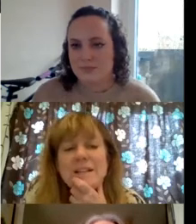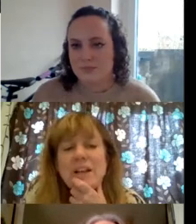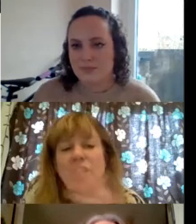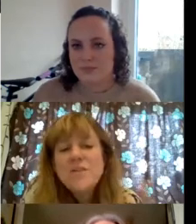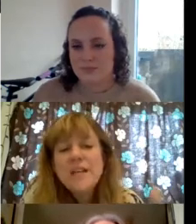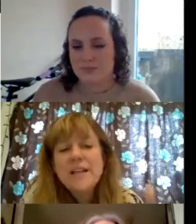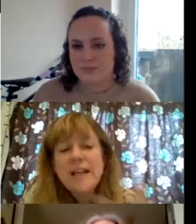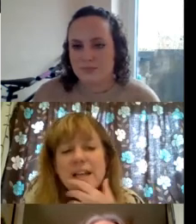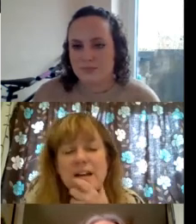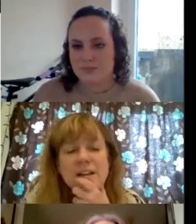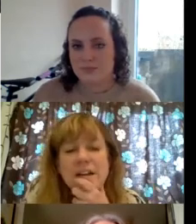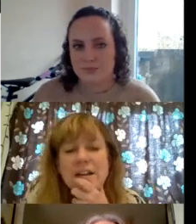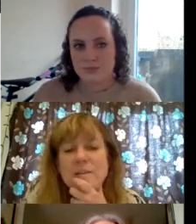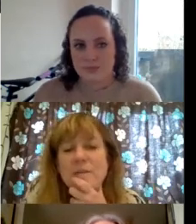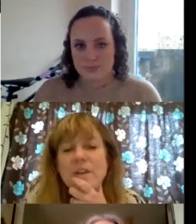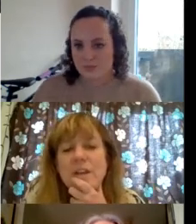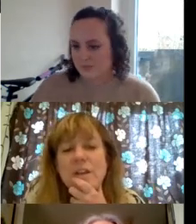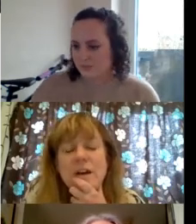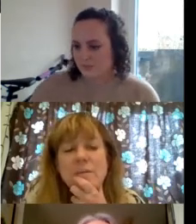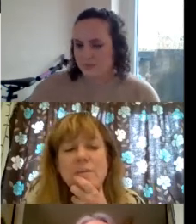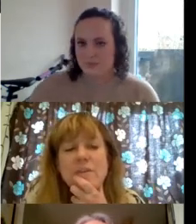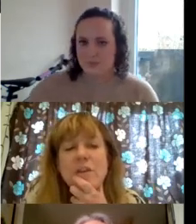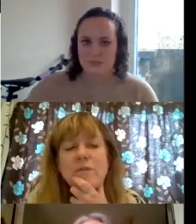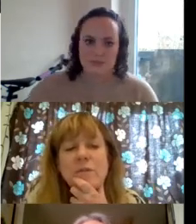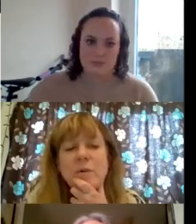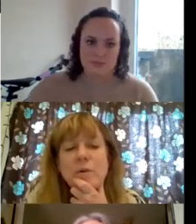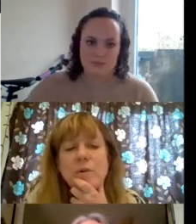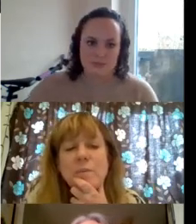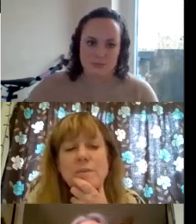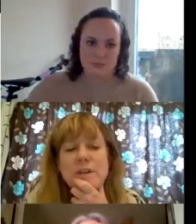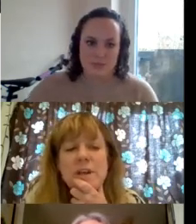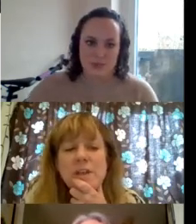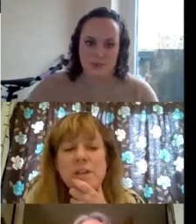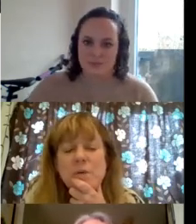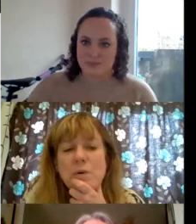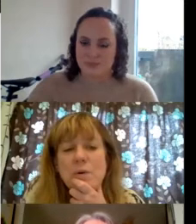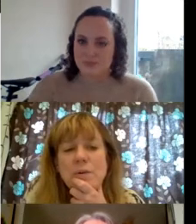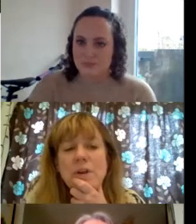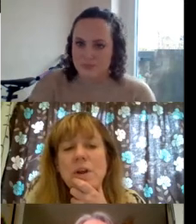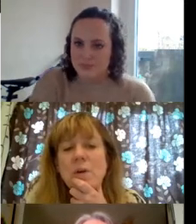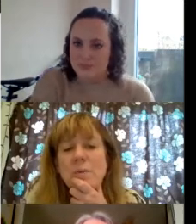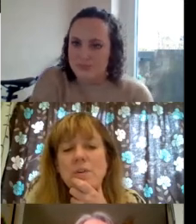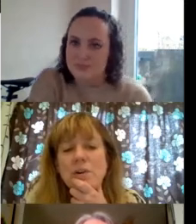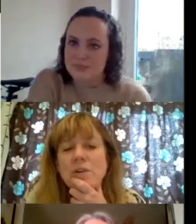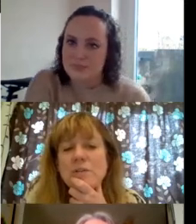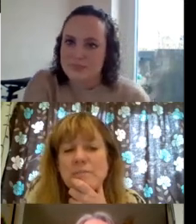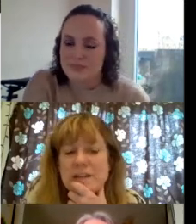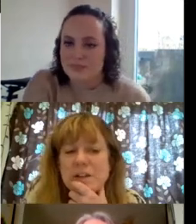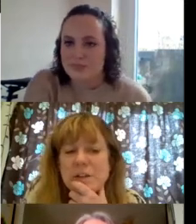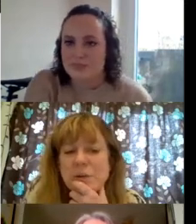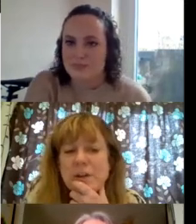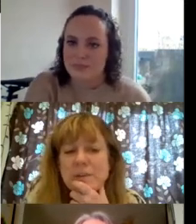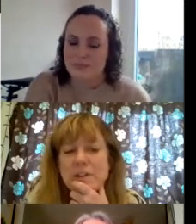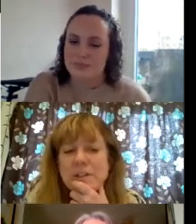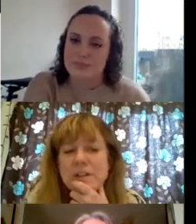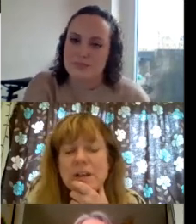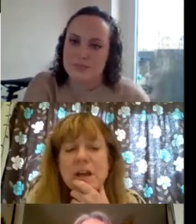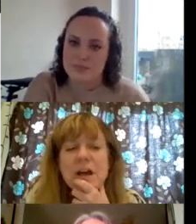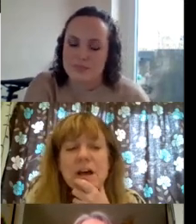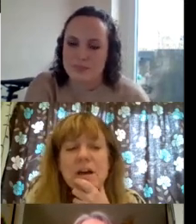places, including here, like some of the uniforms that were worn. We've got a lot of medical